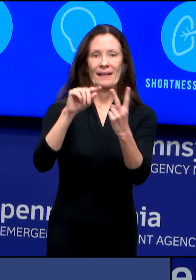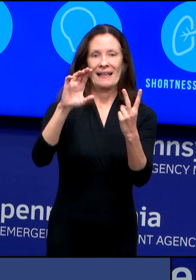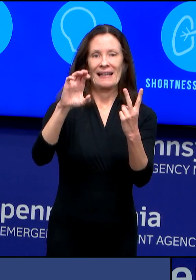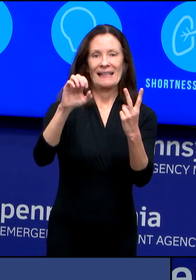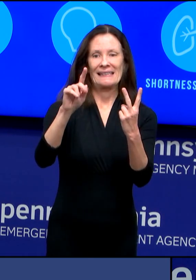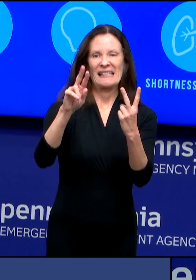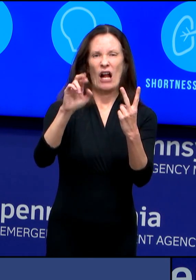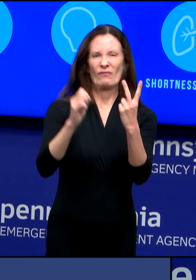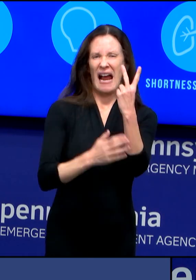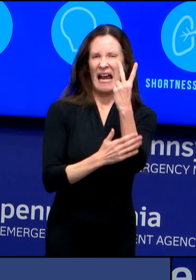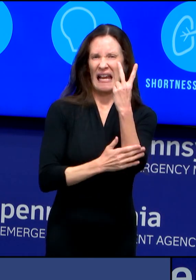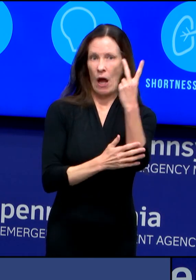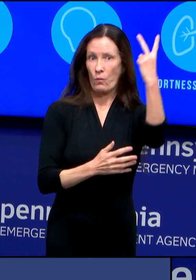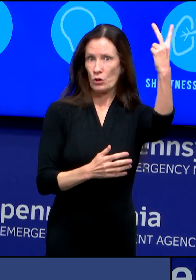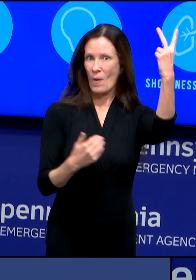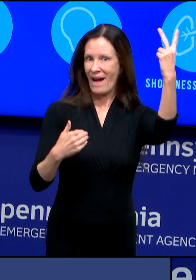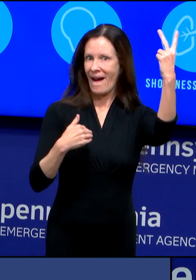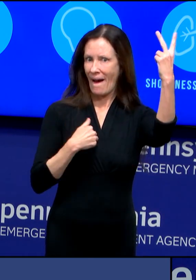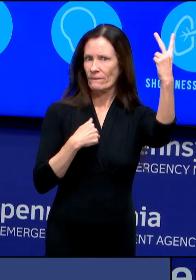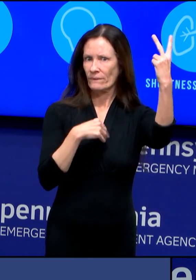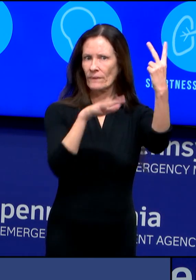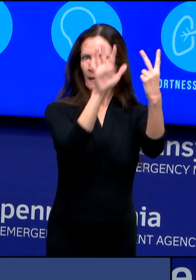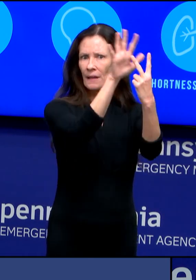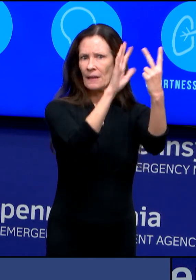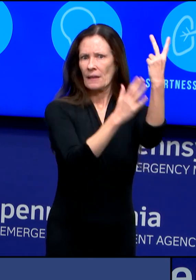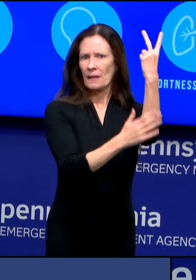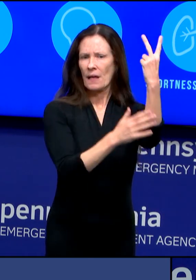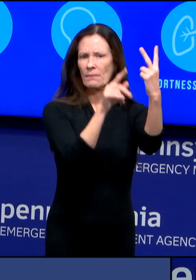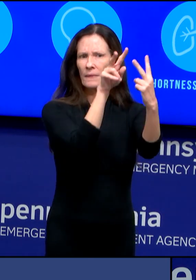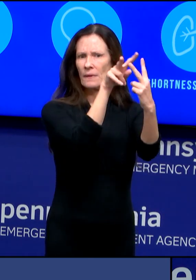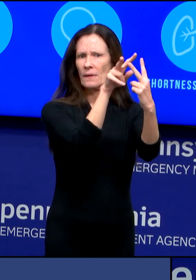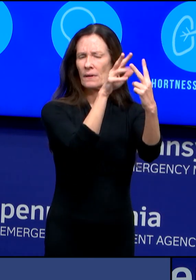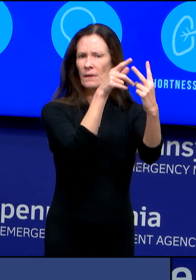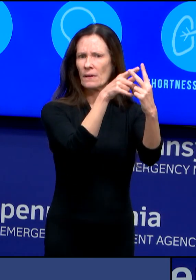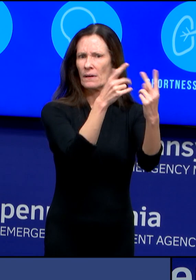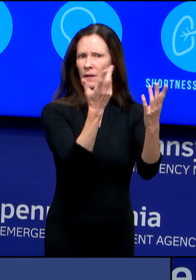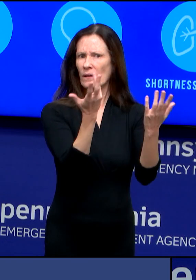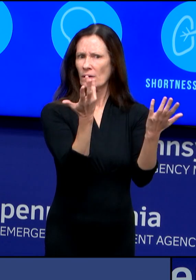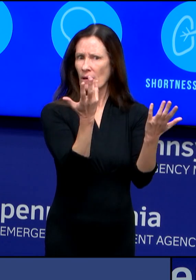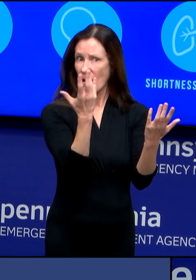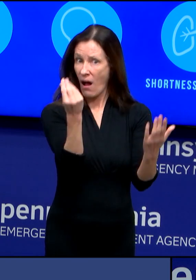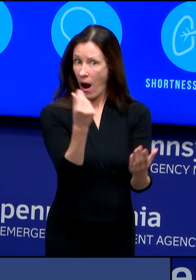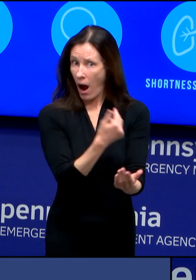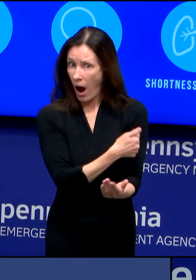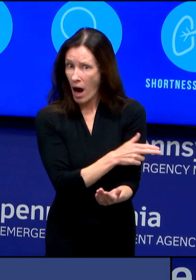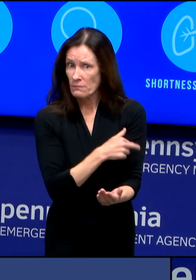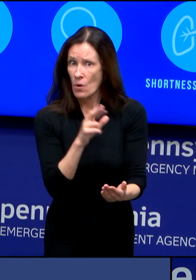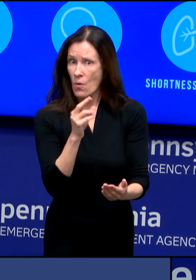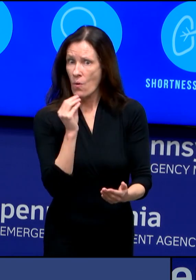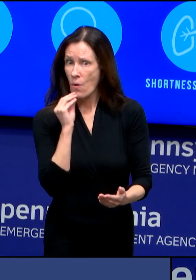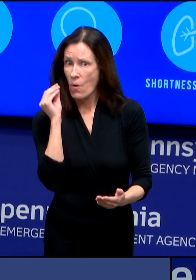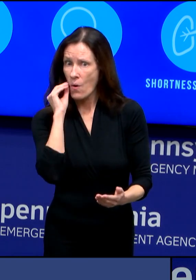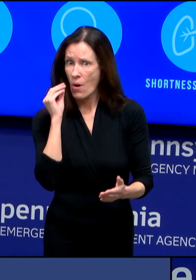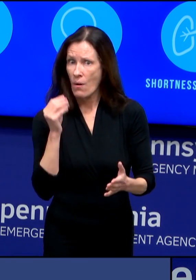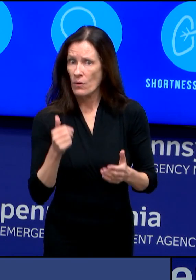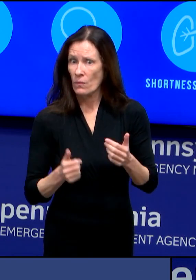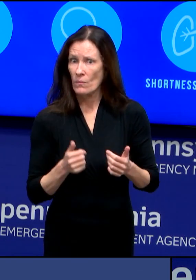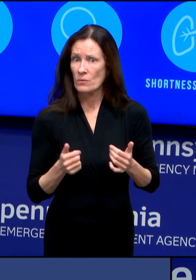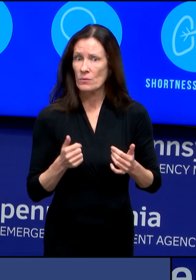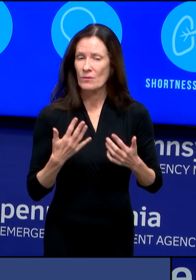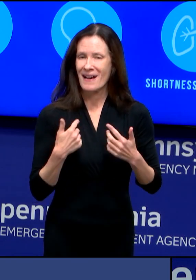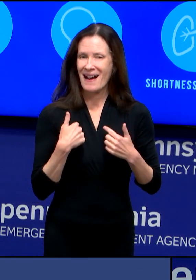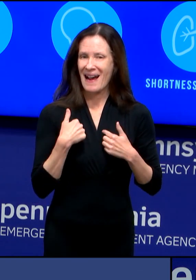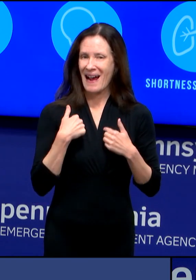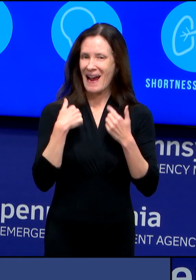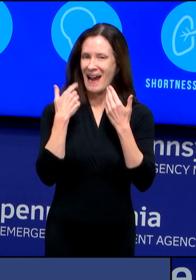is positive, to test positive for COVID-19, is isolated at home. And then from the